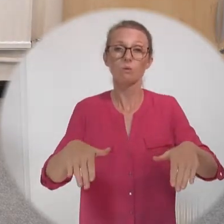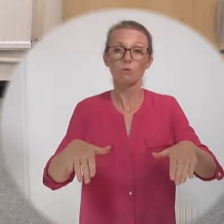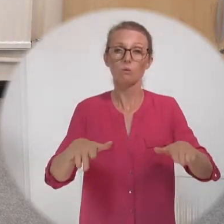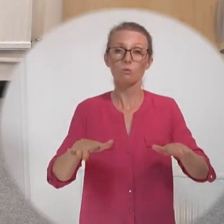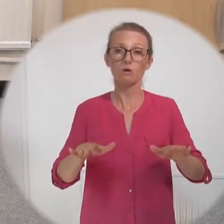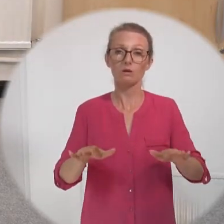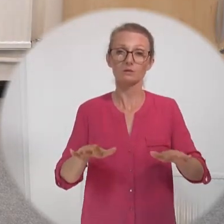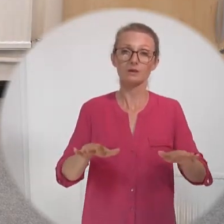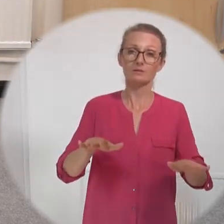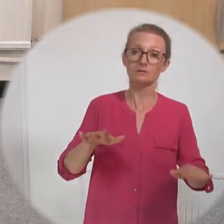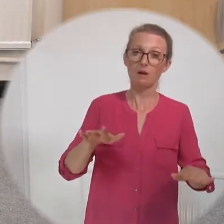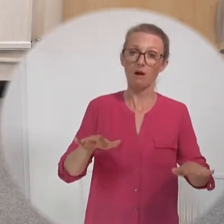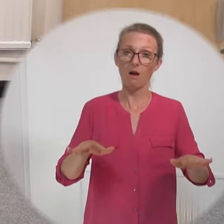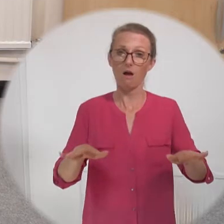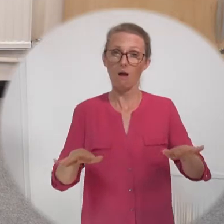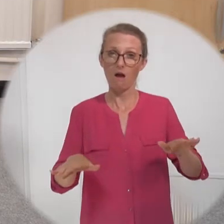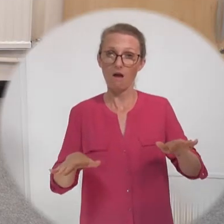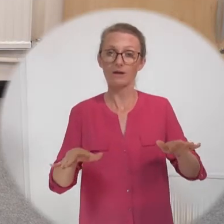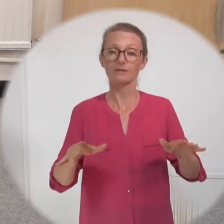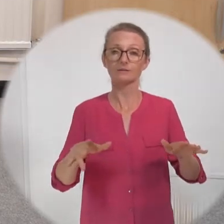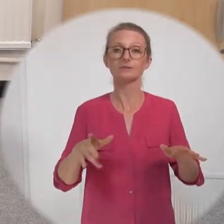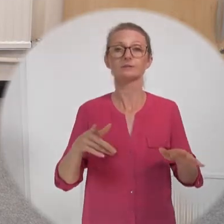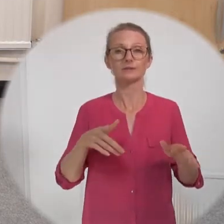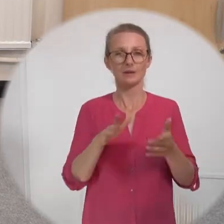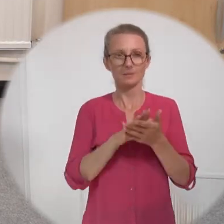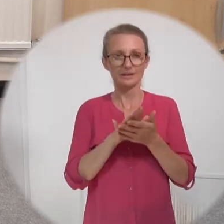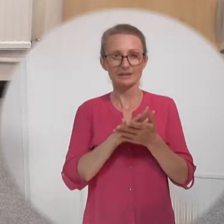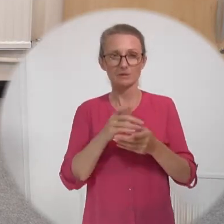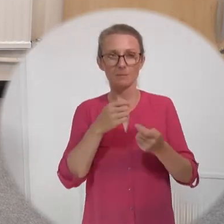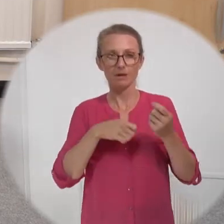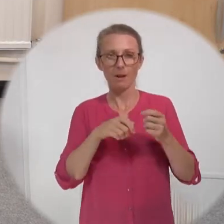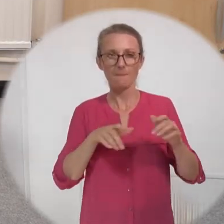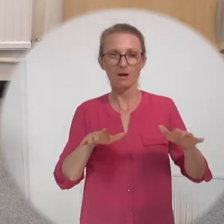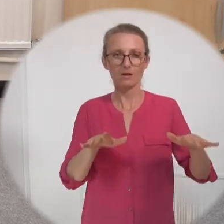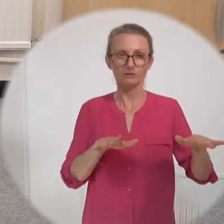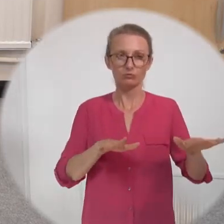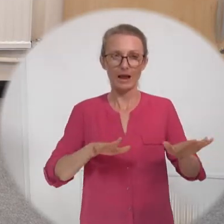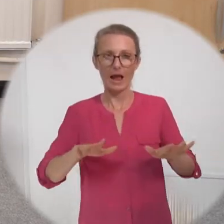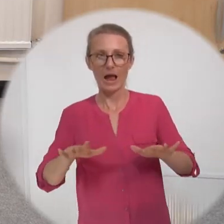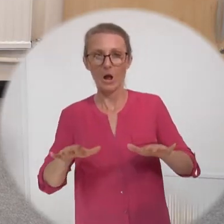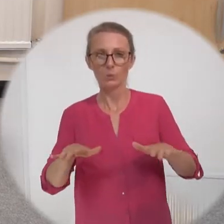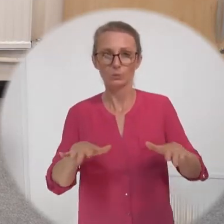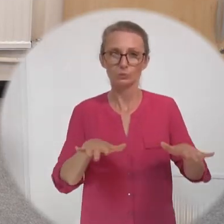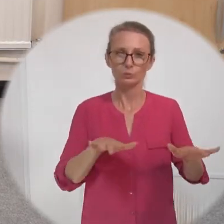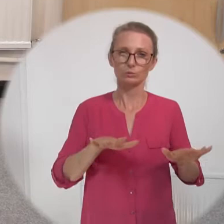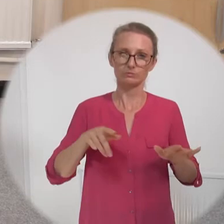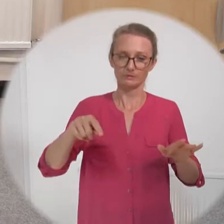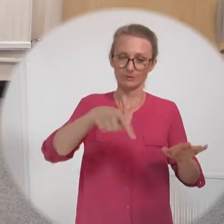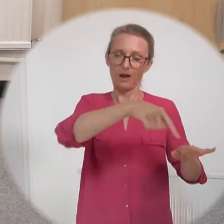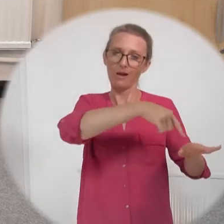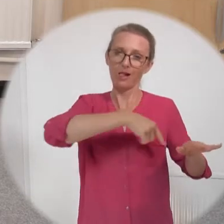side. Then what we get is a circle. So think of it as going from the